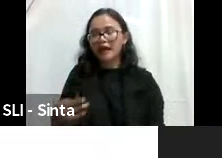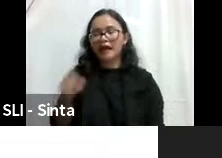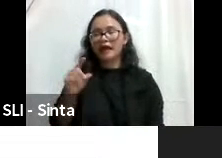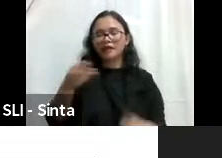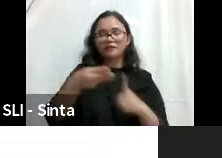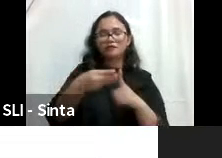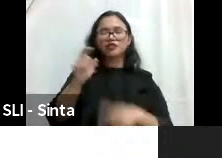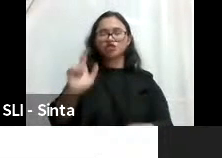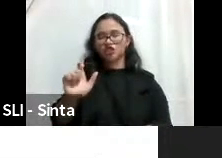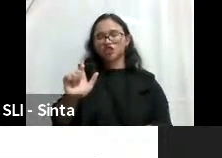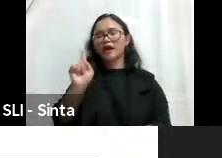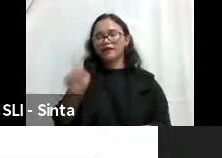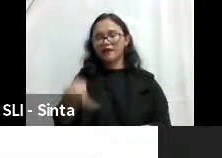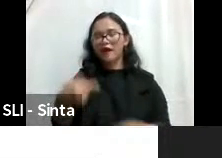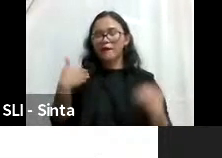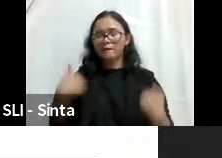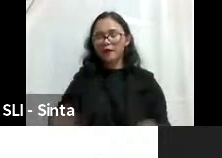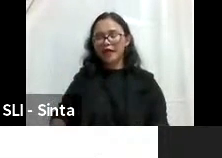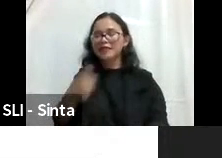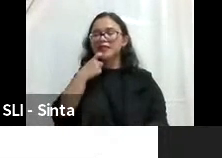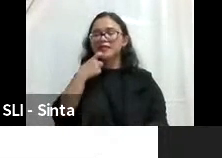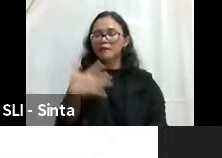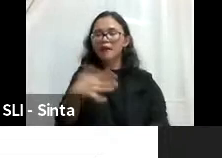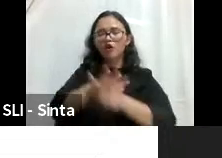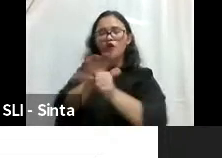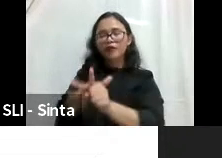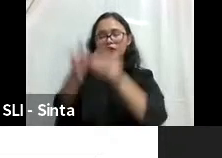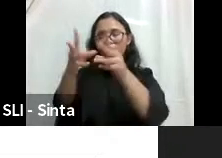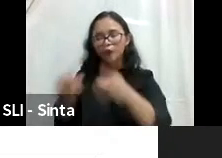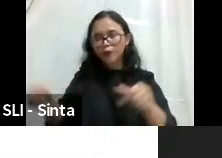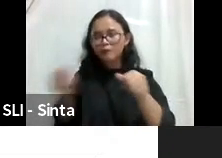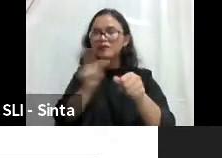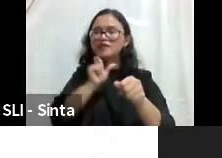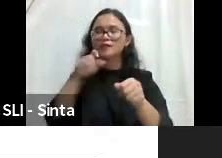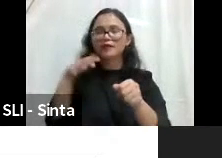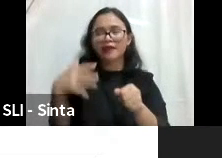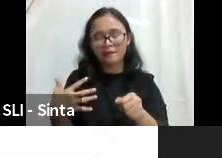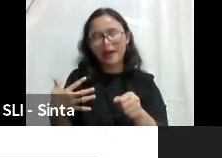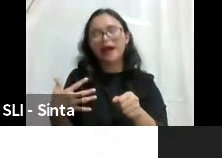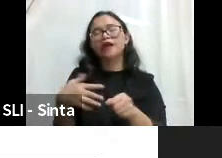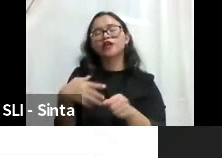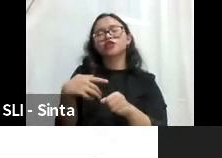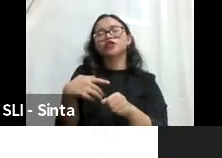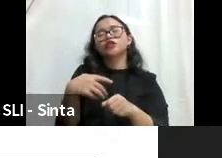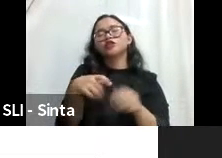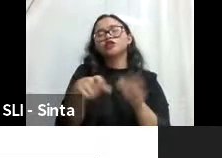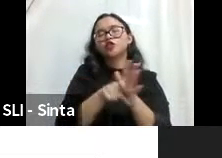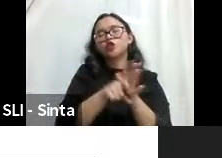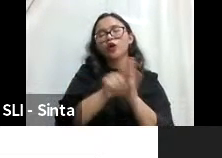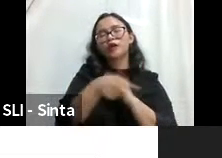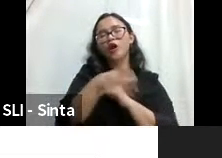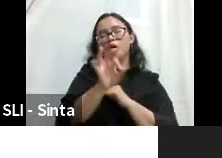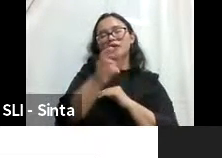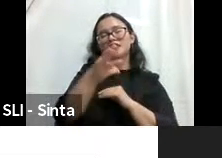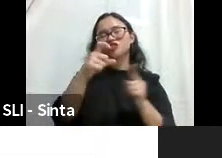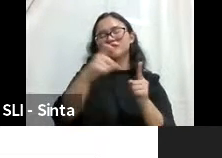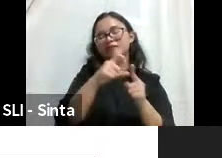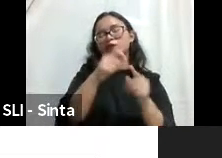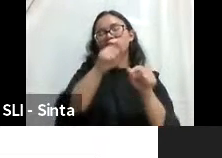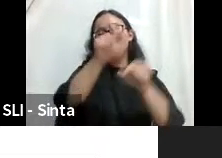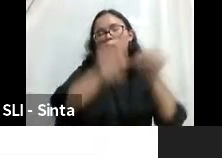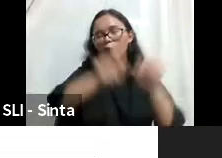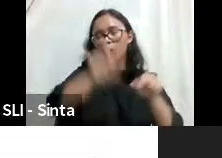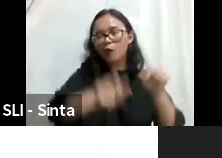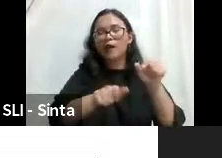recovery we meaning at the OECD there is a short paper on covid-19 and responsible